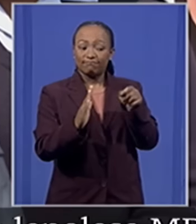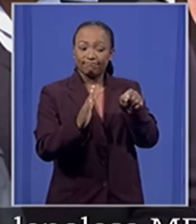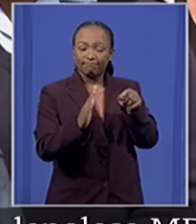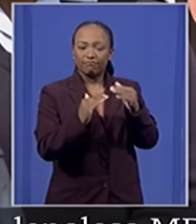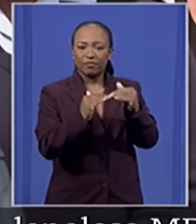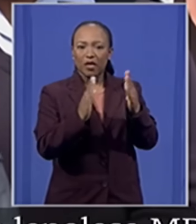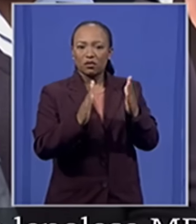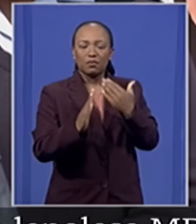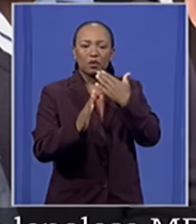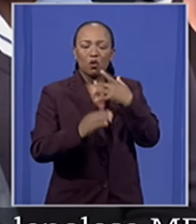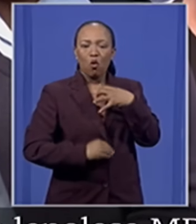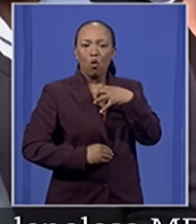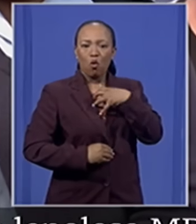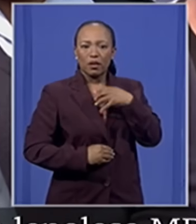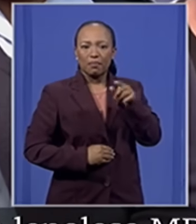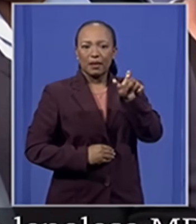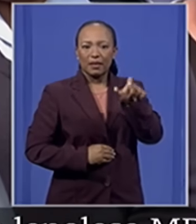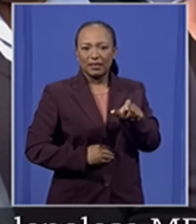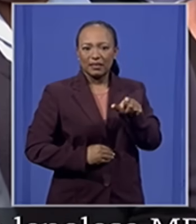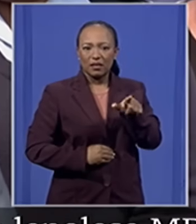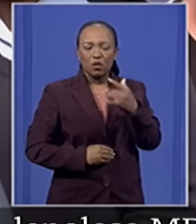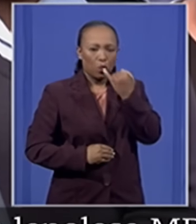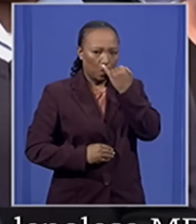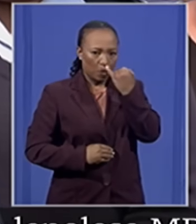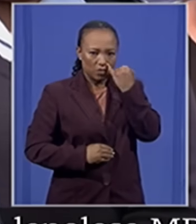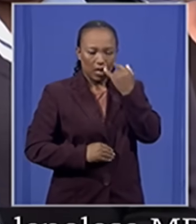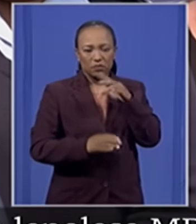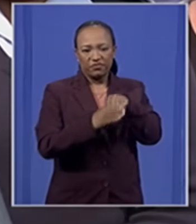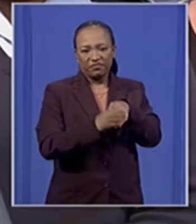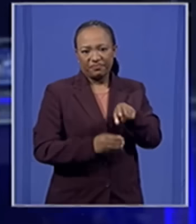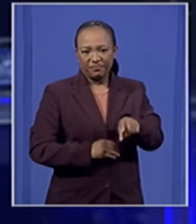is owned by somebody who deal in drugs.